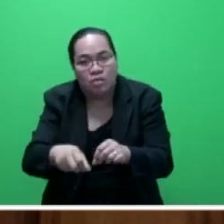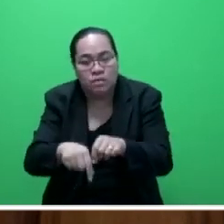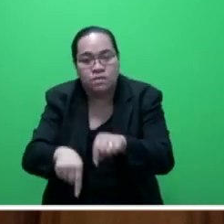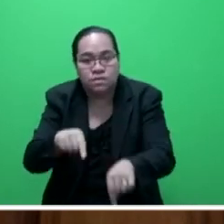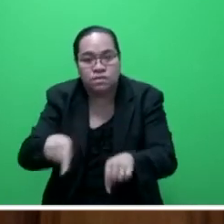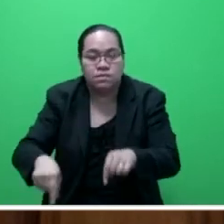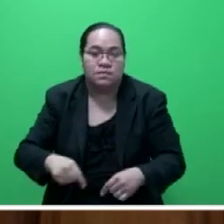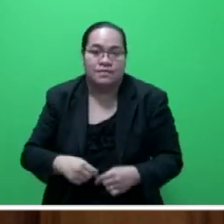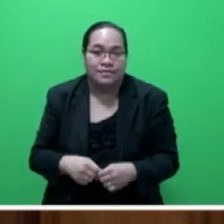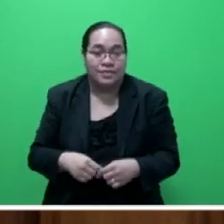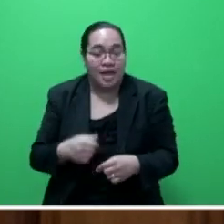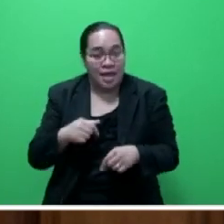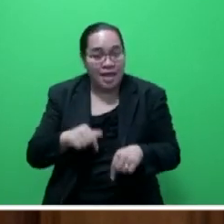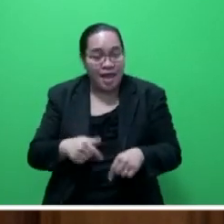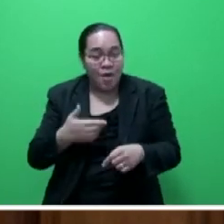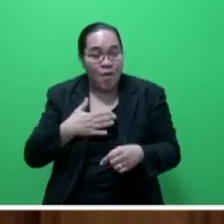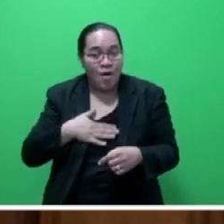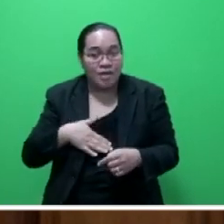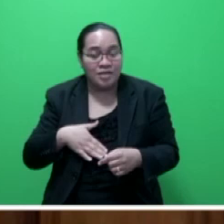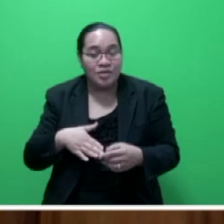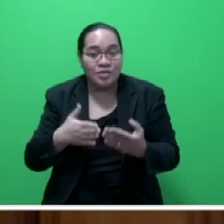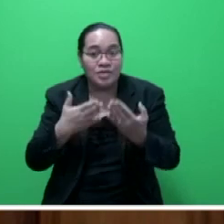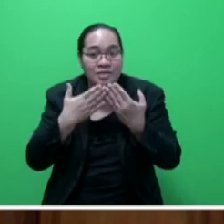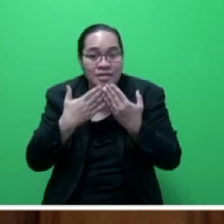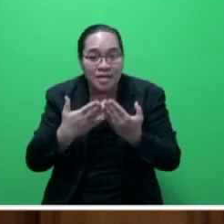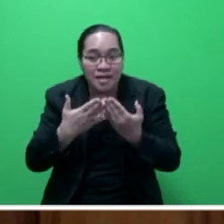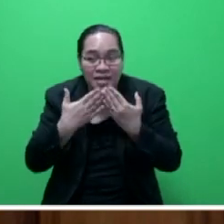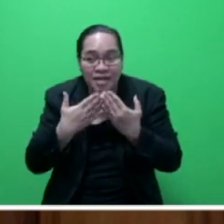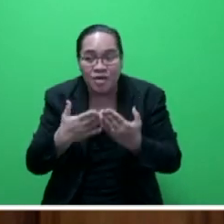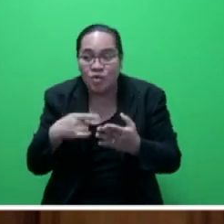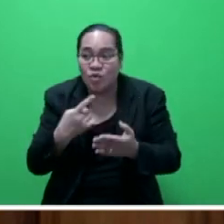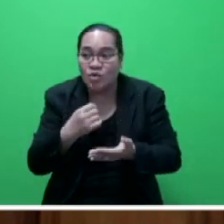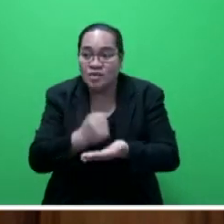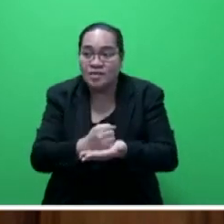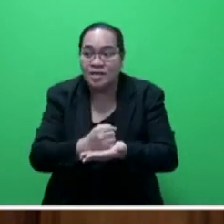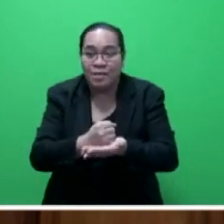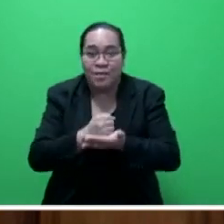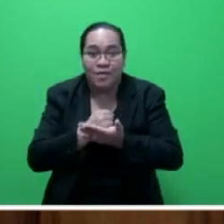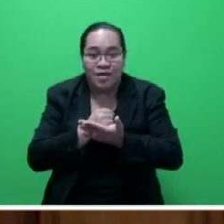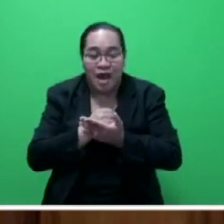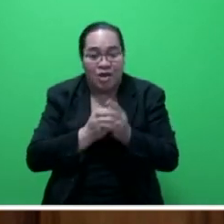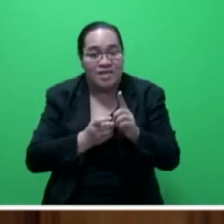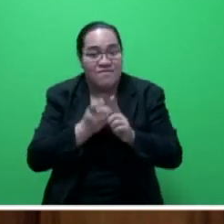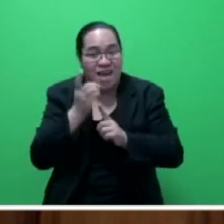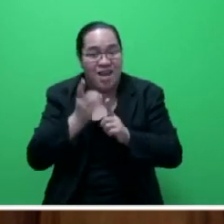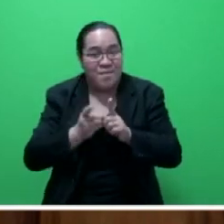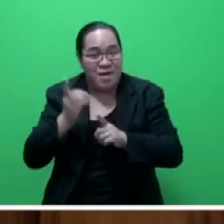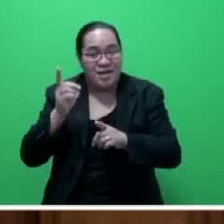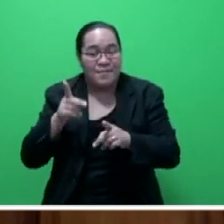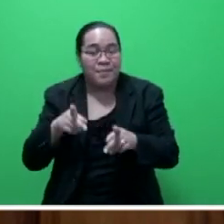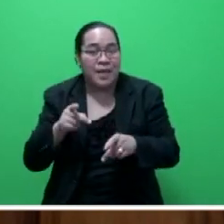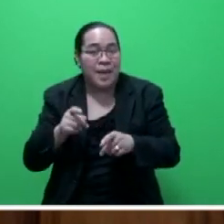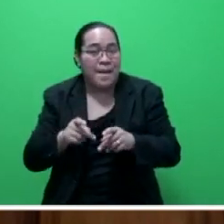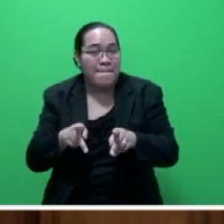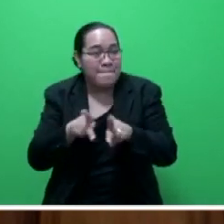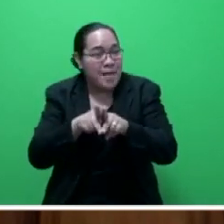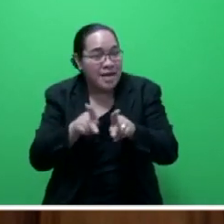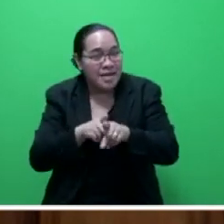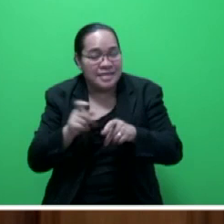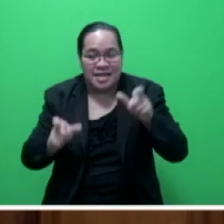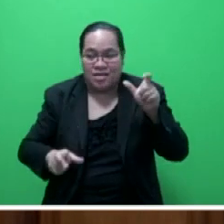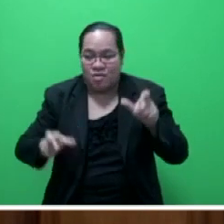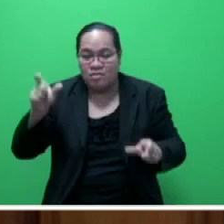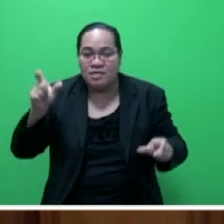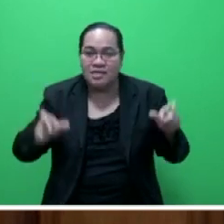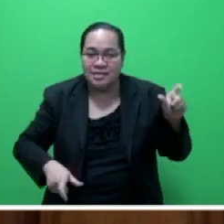juncture, I wish to acknowledge the support of our development partners and stakeholders in the forestry